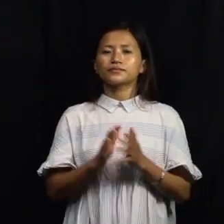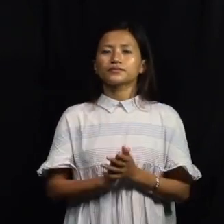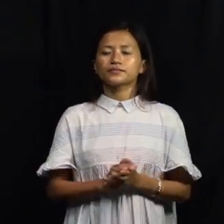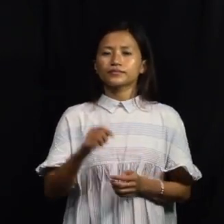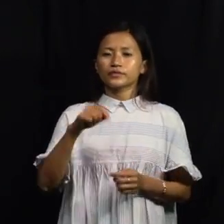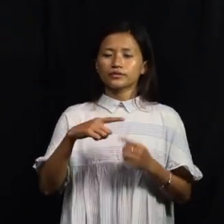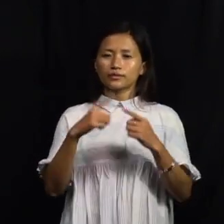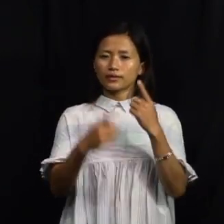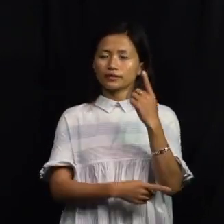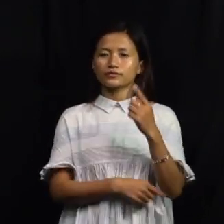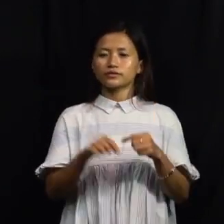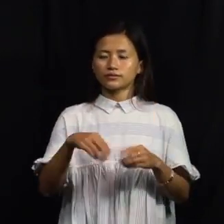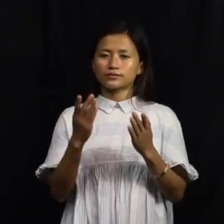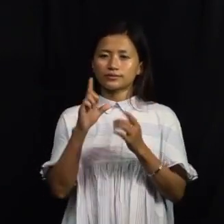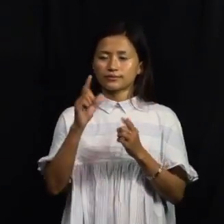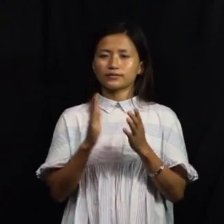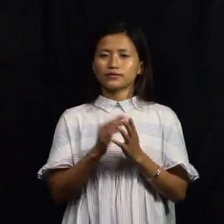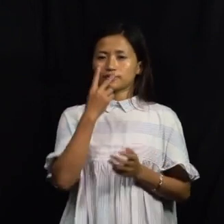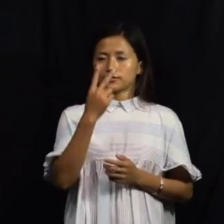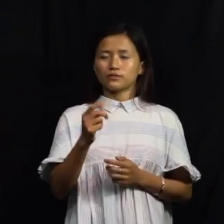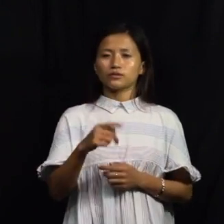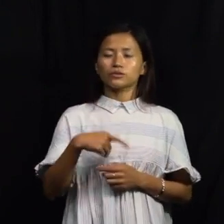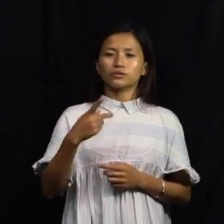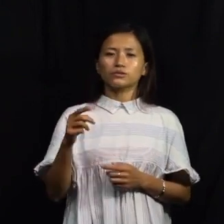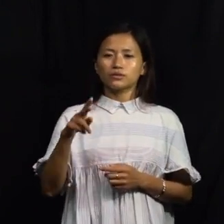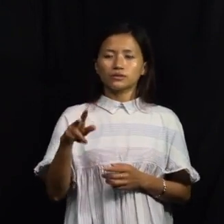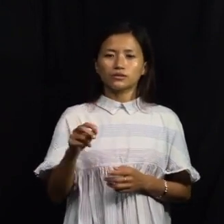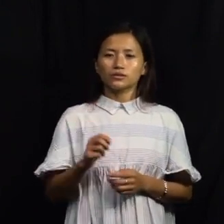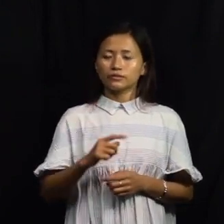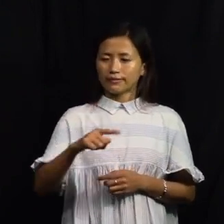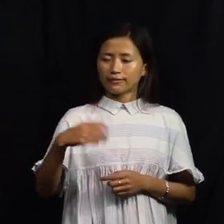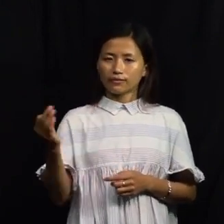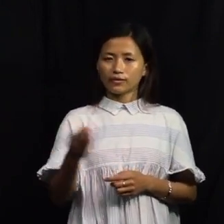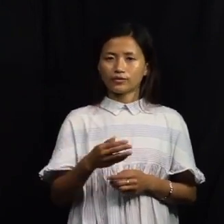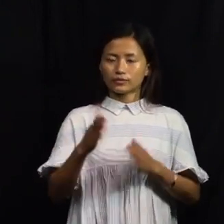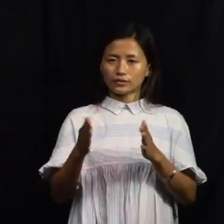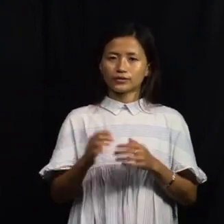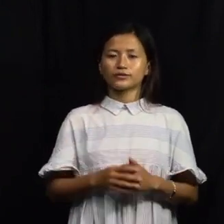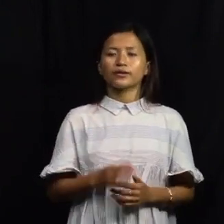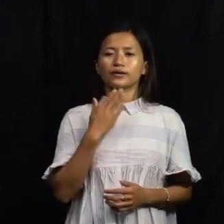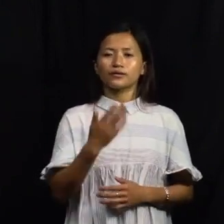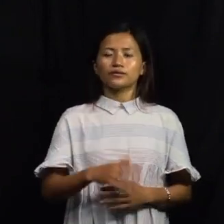that is the end of the lesson. I'll see you soon with a new session. Thank you.